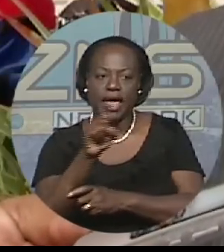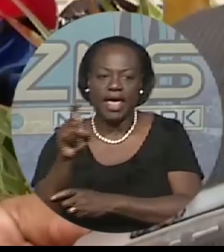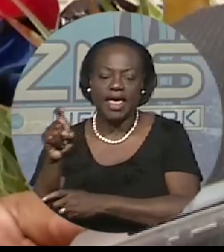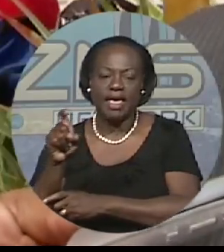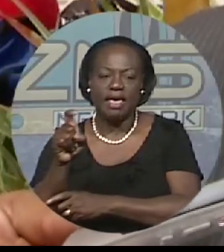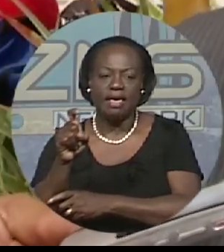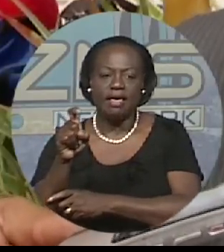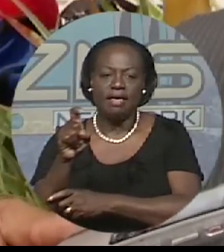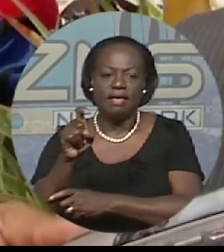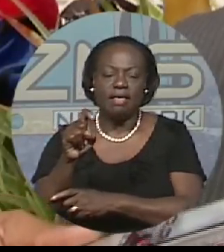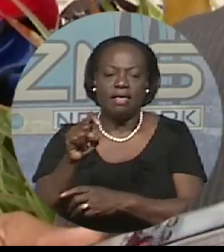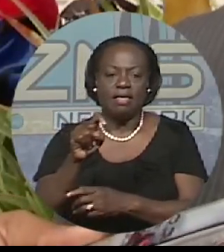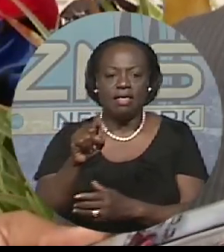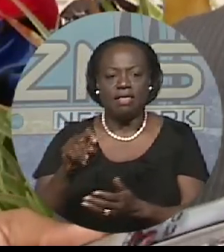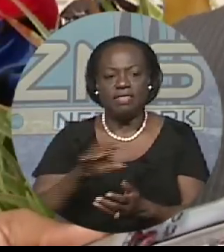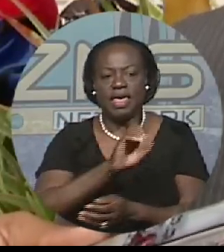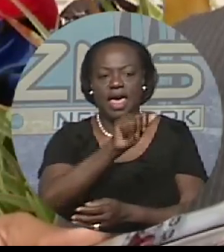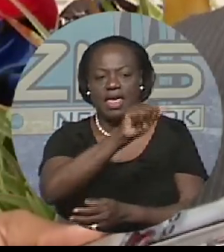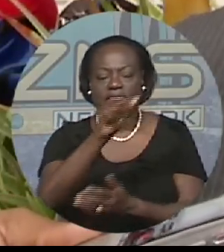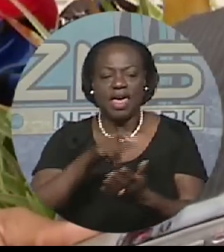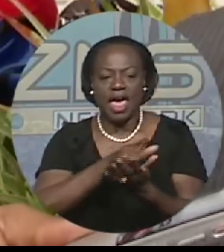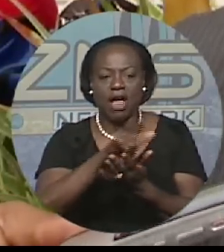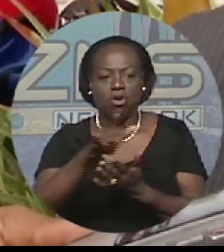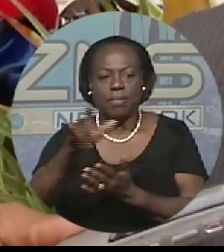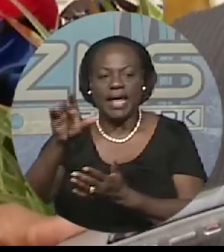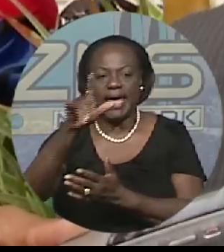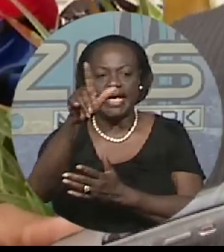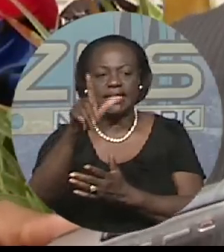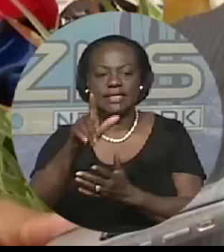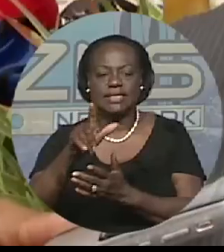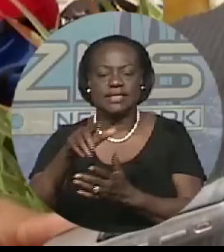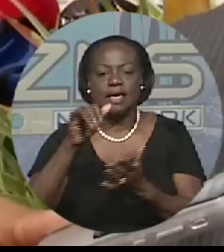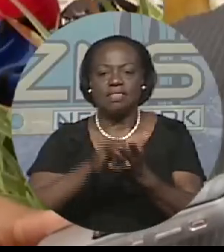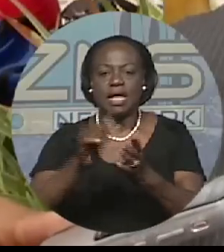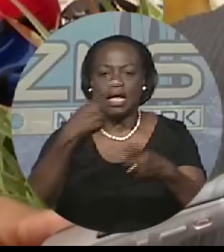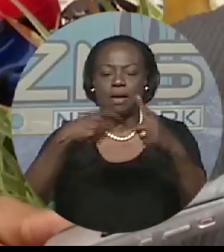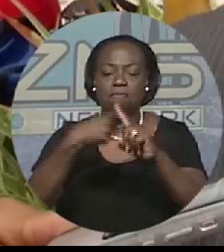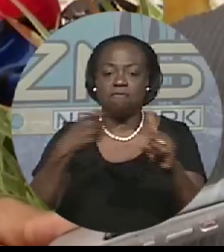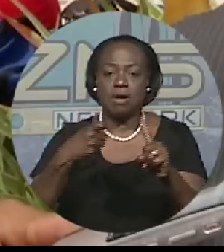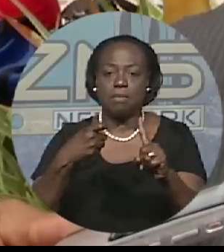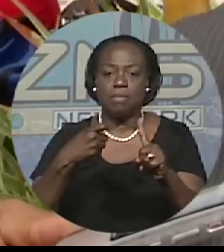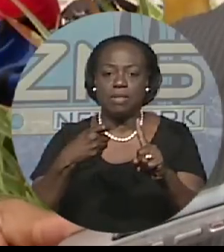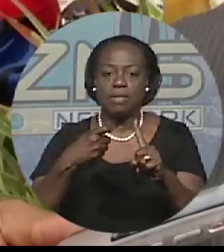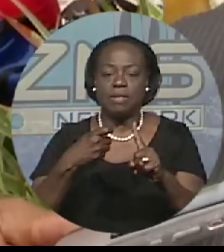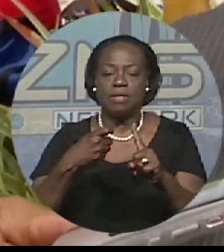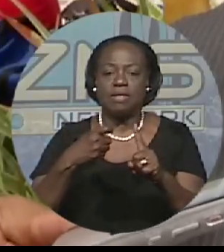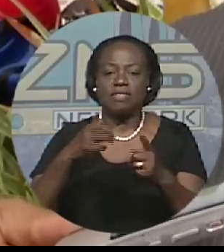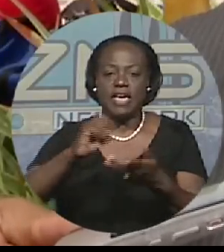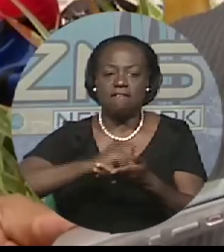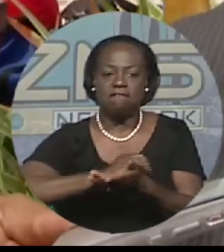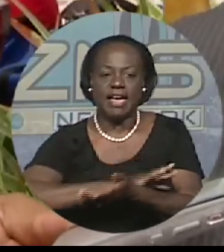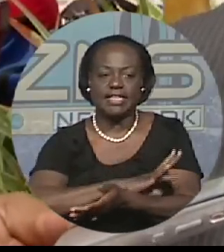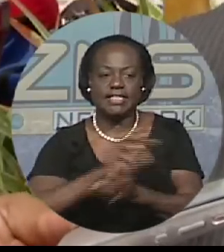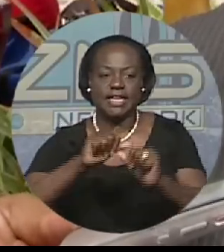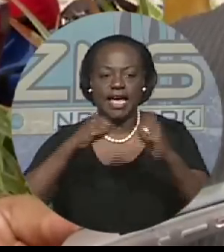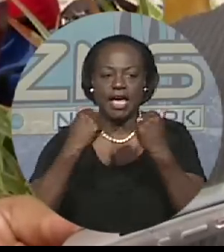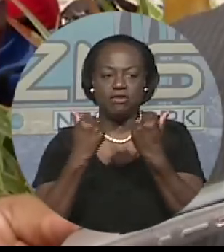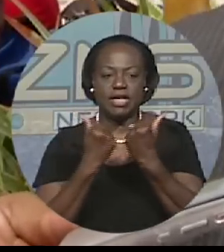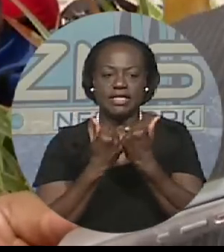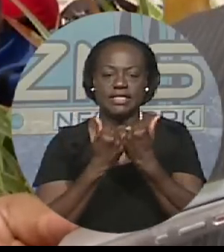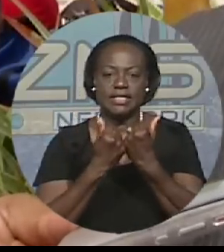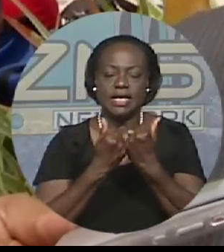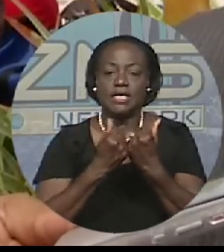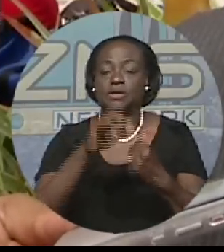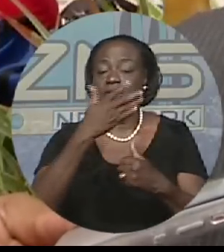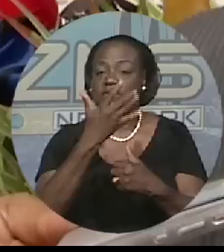in from potentially infected areas, so that they're sprayed on arrival and